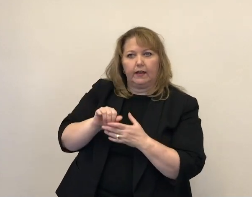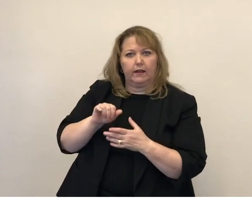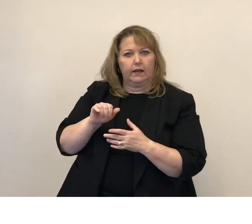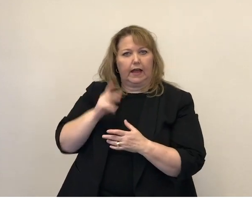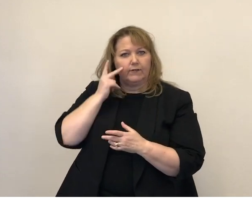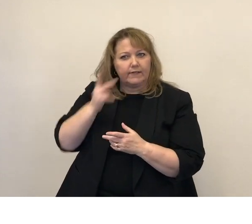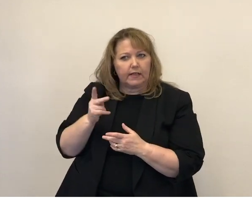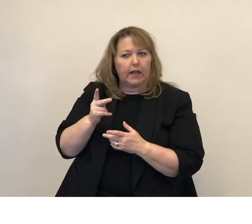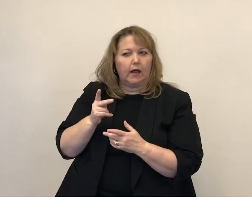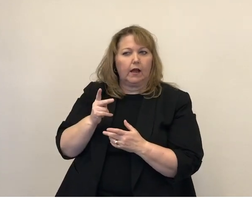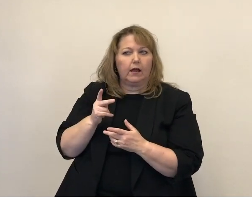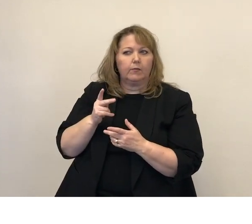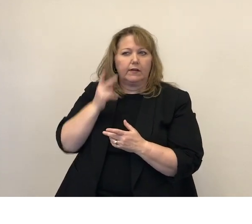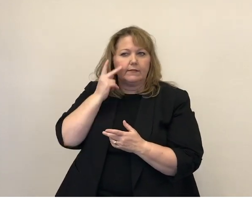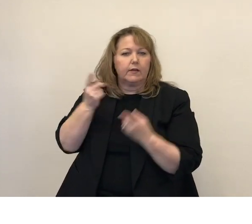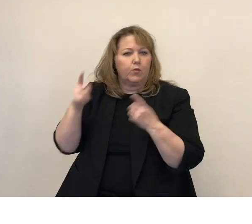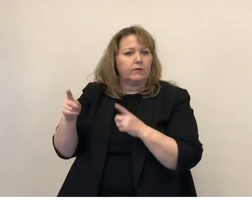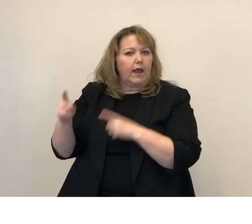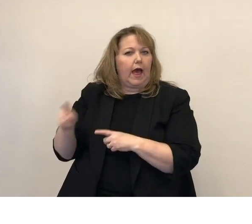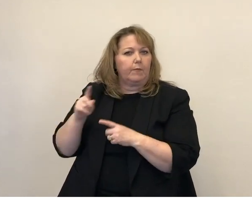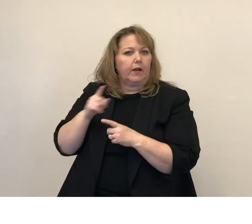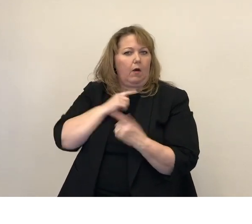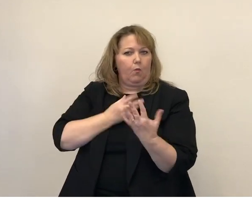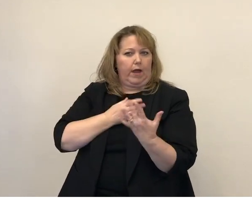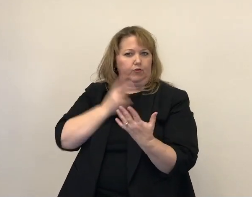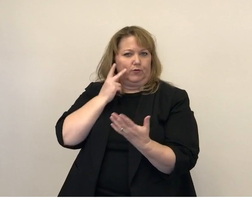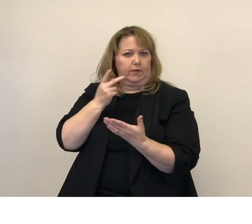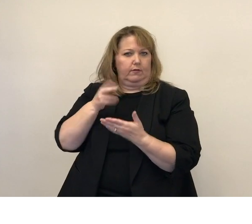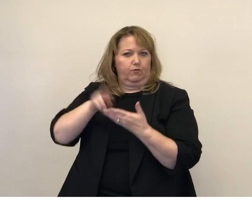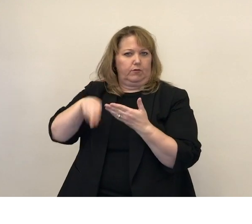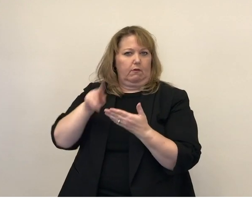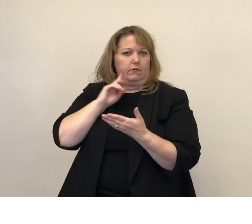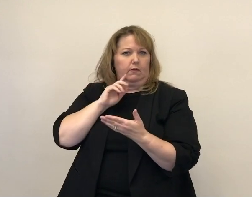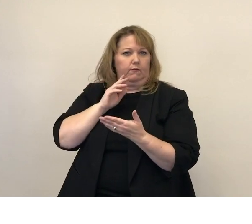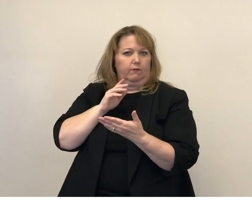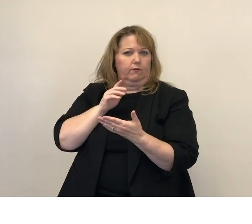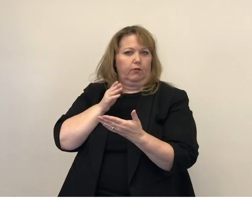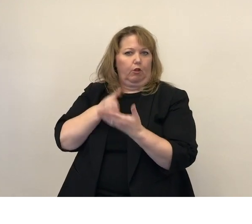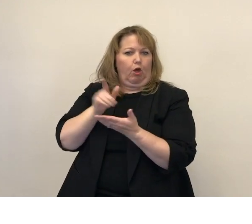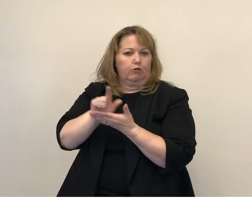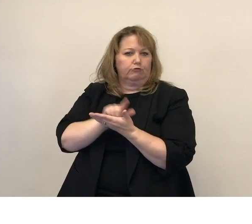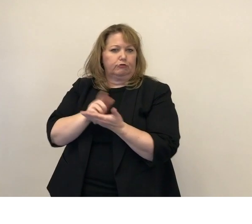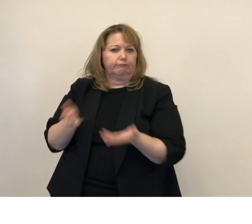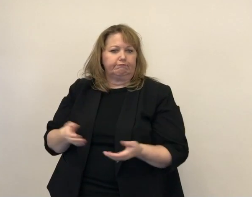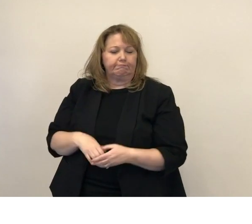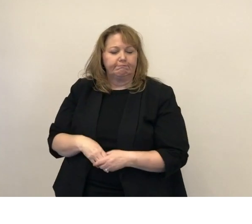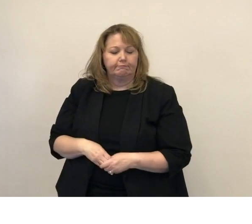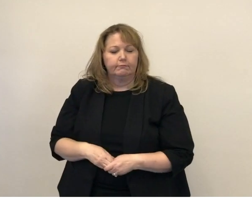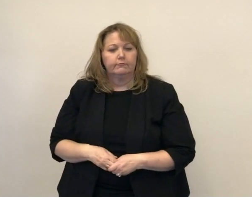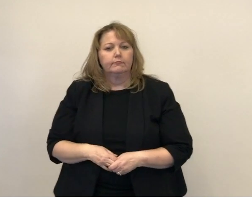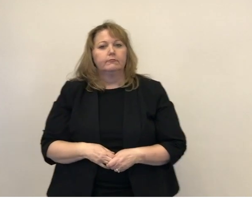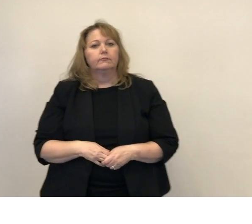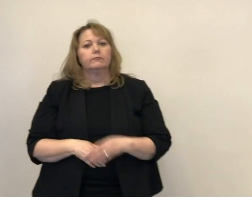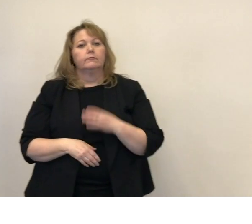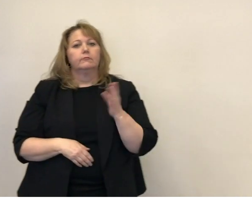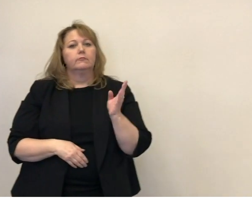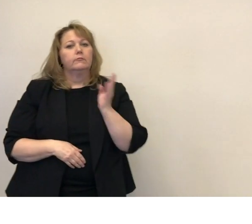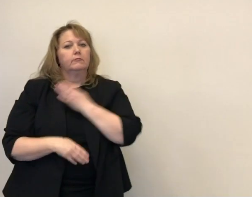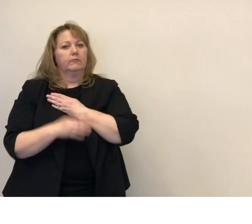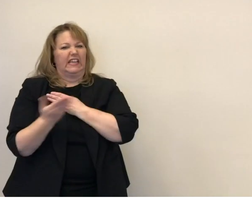on the lawsuit and haven't read it yet. Thank you, John. We'll go back to questions in the room. You said that